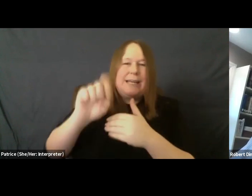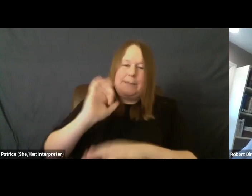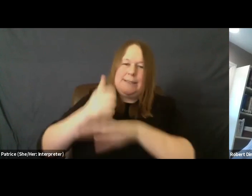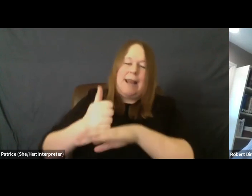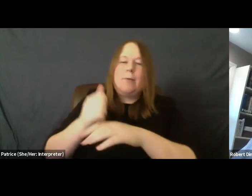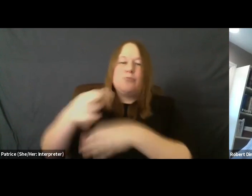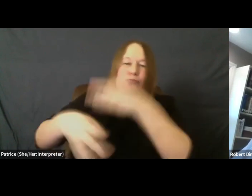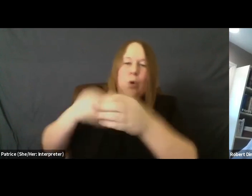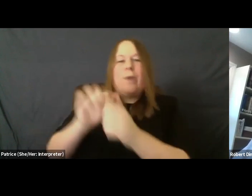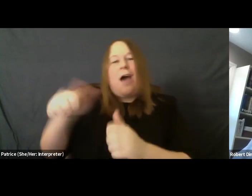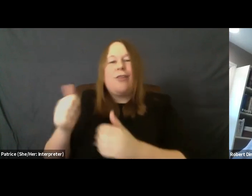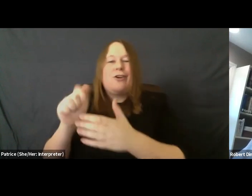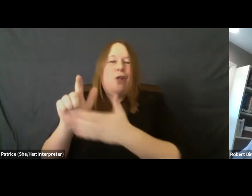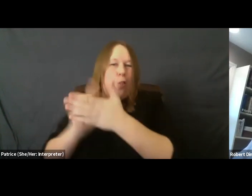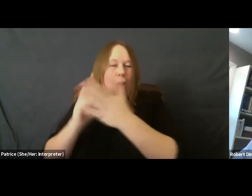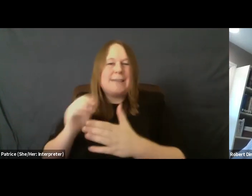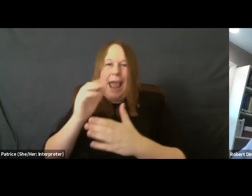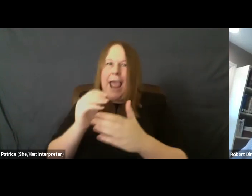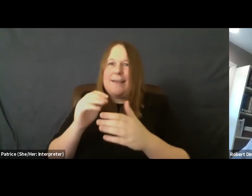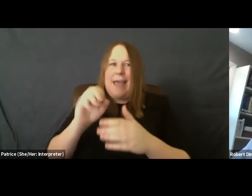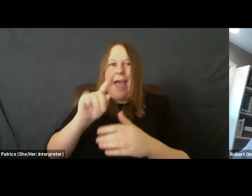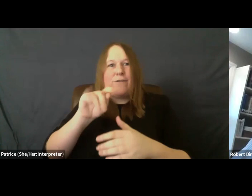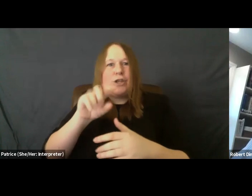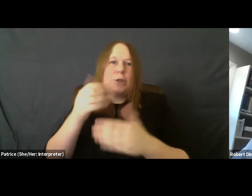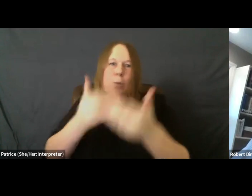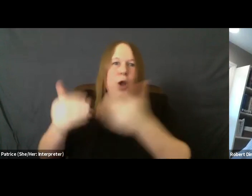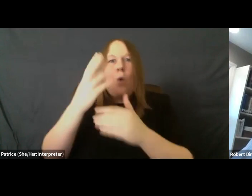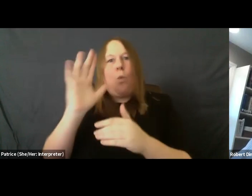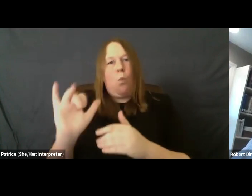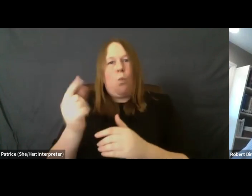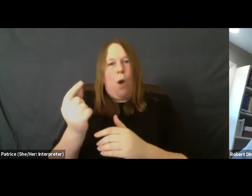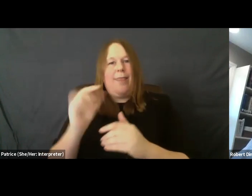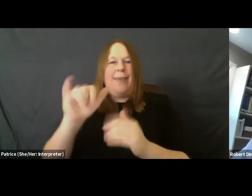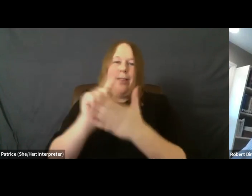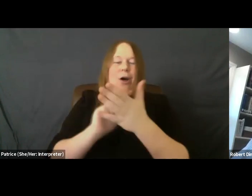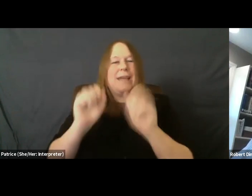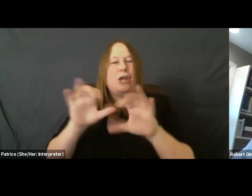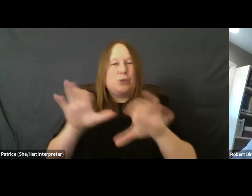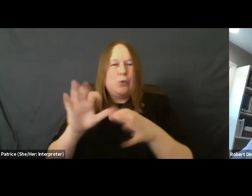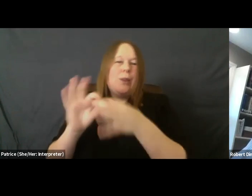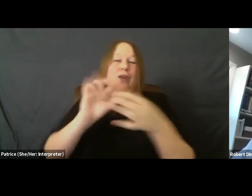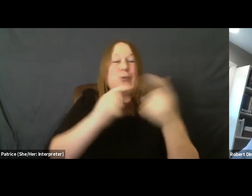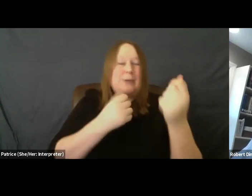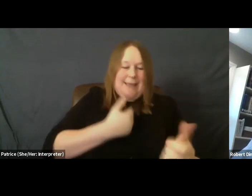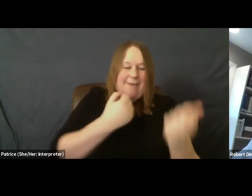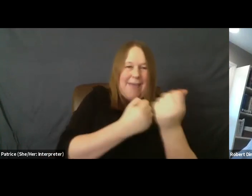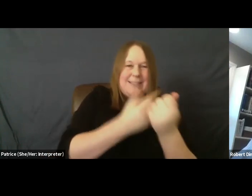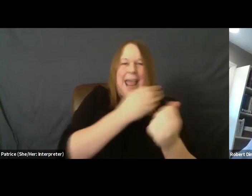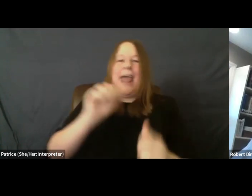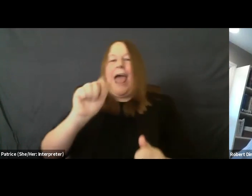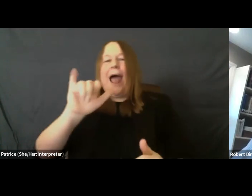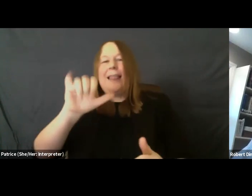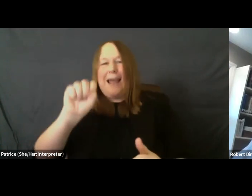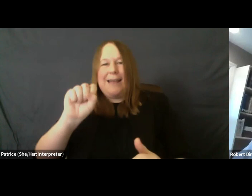with other legislation and efforts that go beyond what the law can do and relate to what advocates and self-advocates and their allies can do